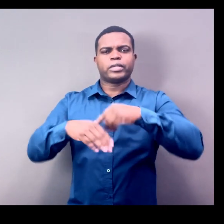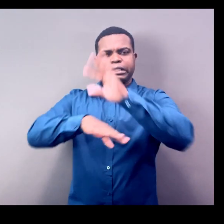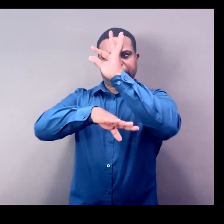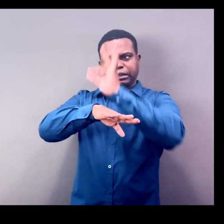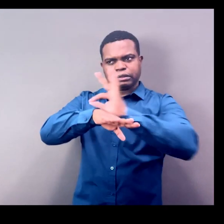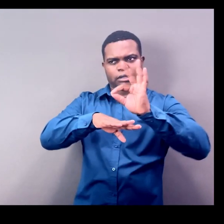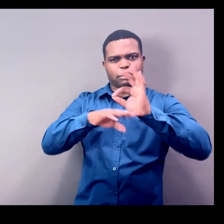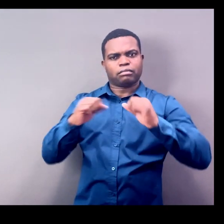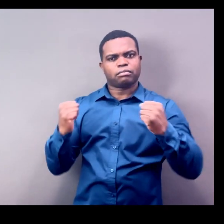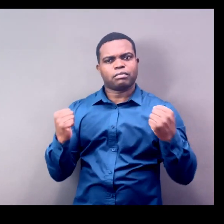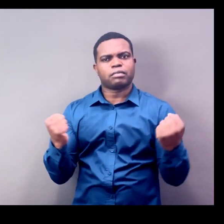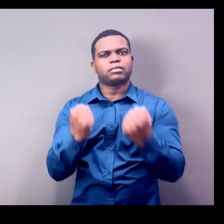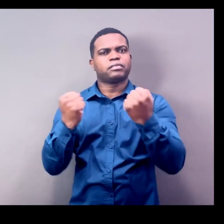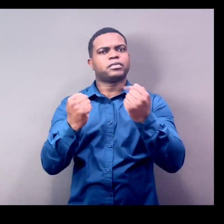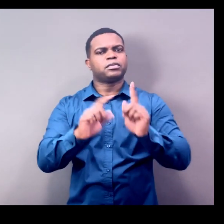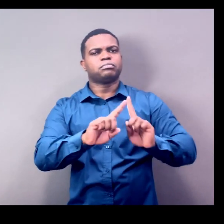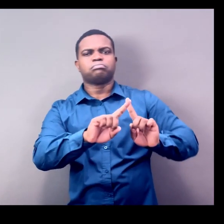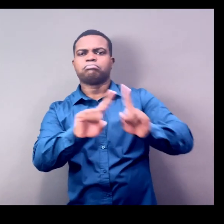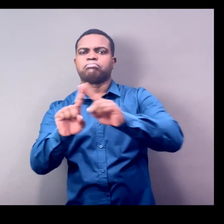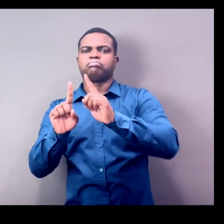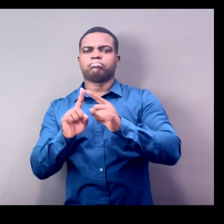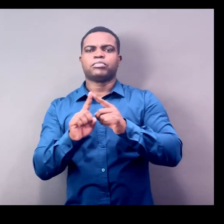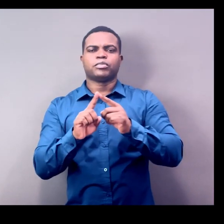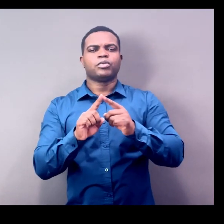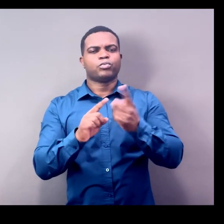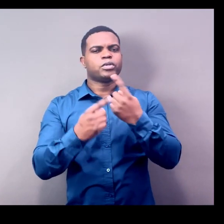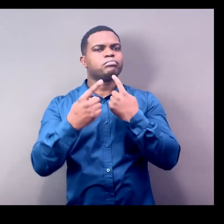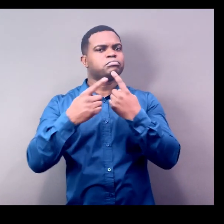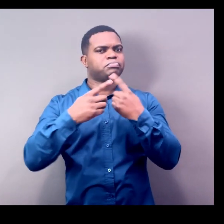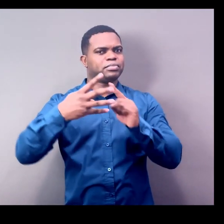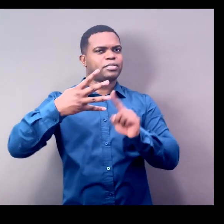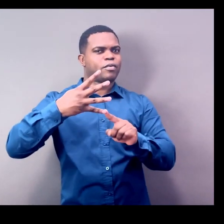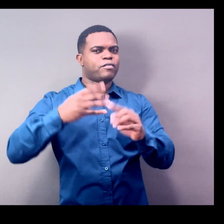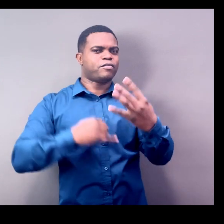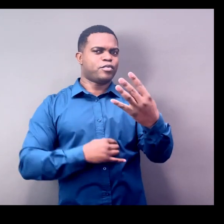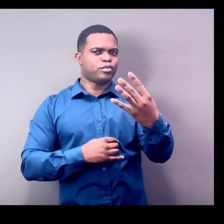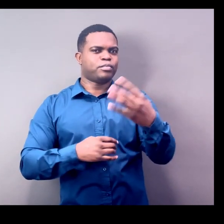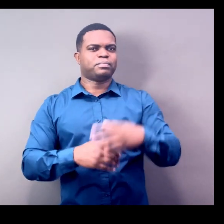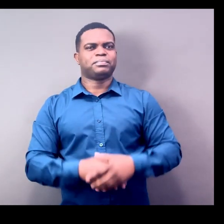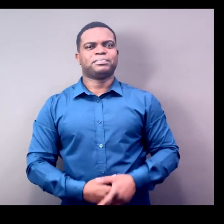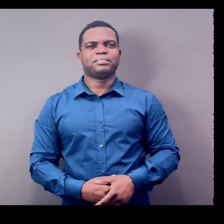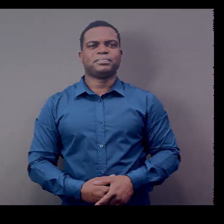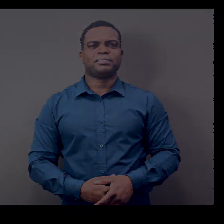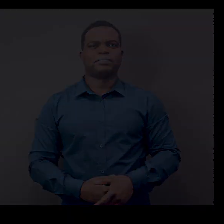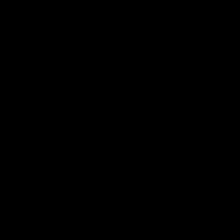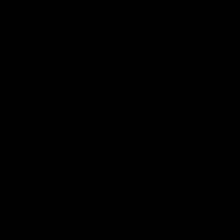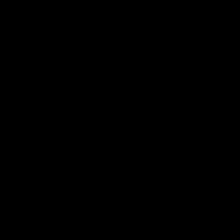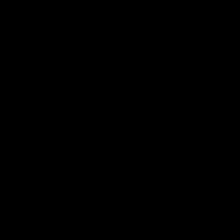activities. And listed here are what we are going to be discussing in Module 4.